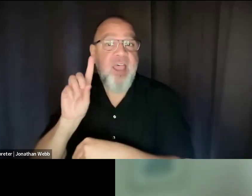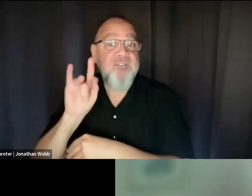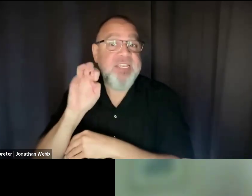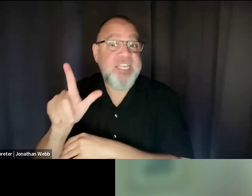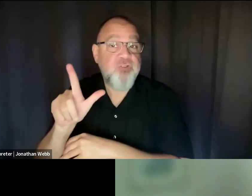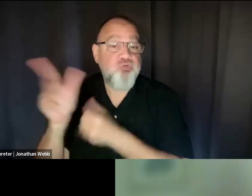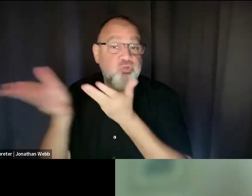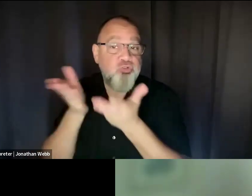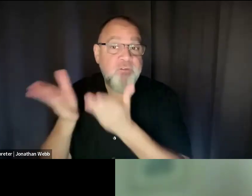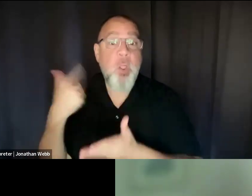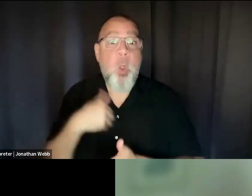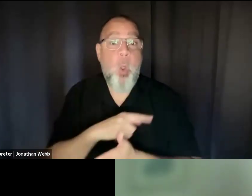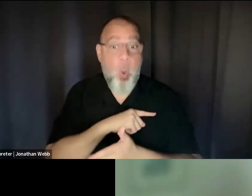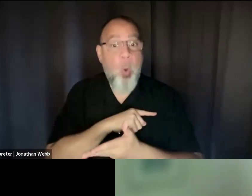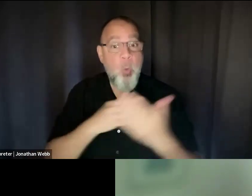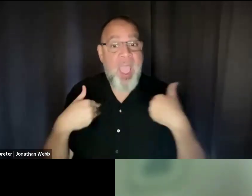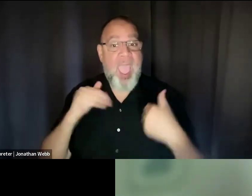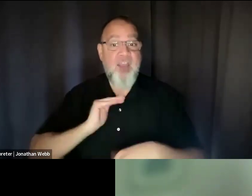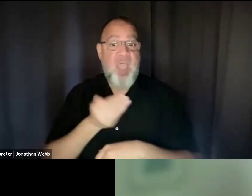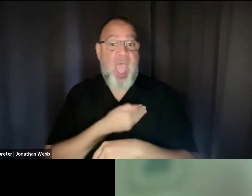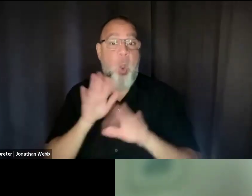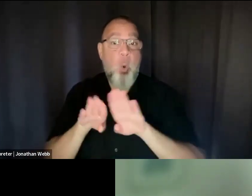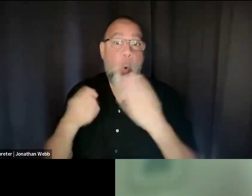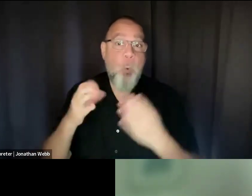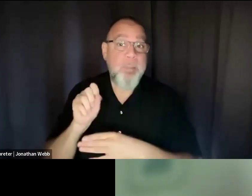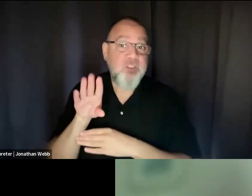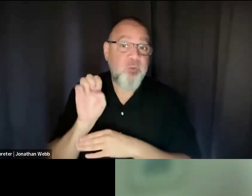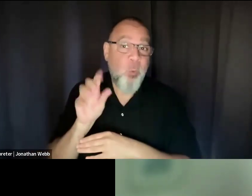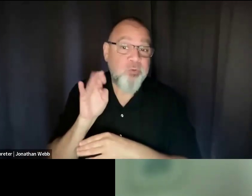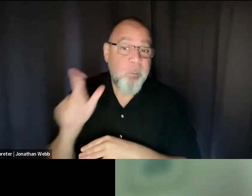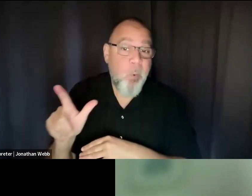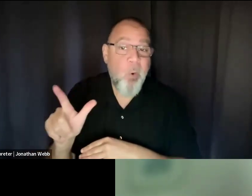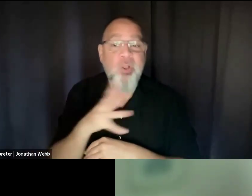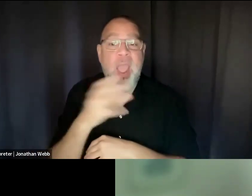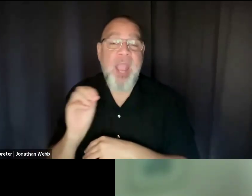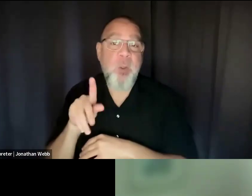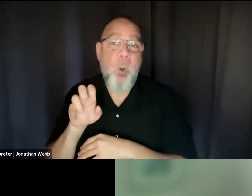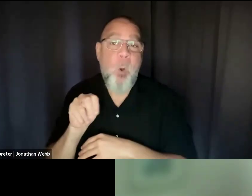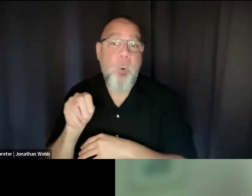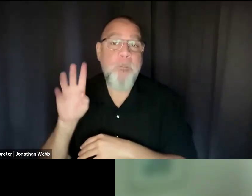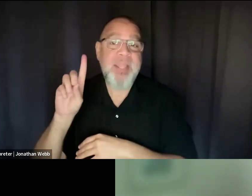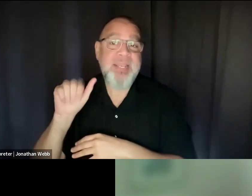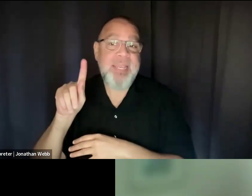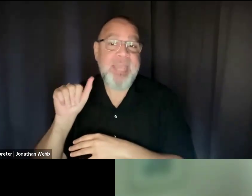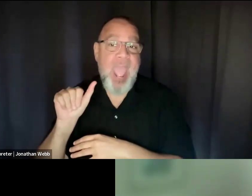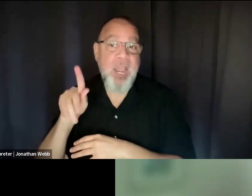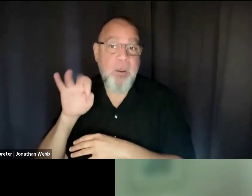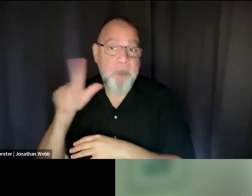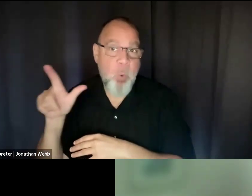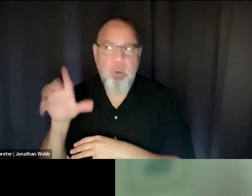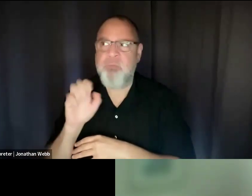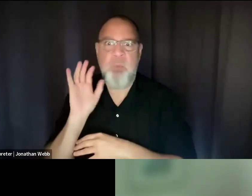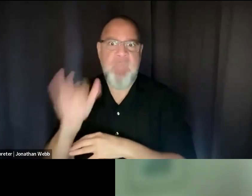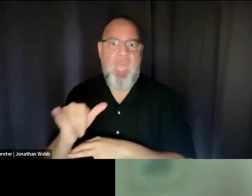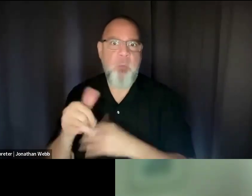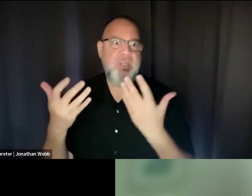house the open source portal and the open data portal. So that was really exciting, like learning opportunity. And then the other thing is, and this